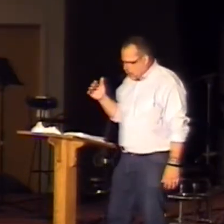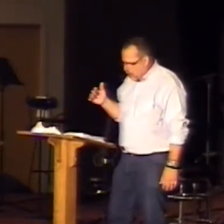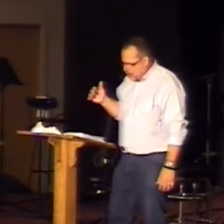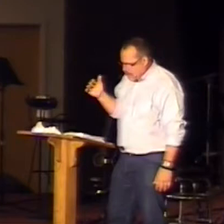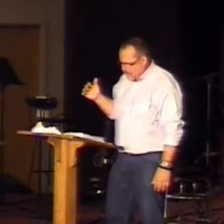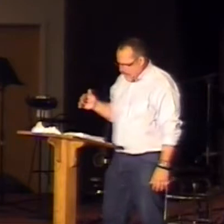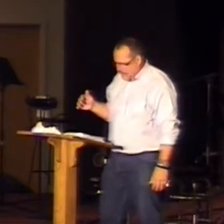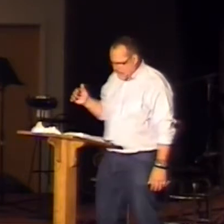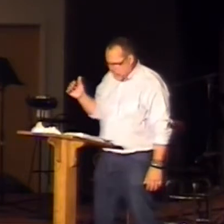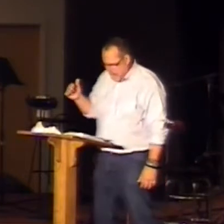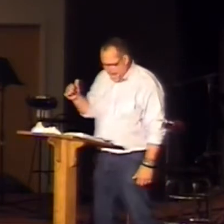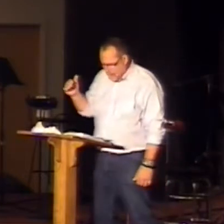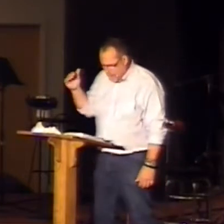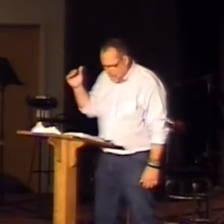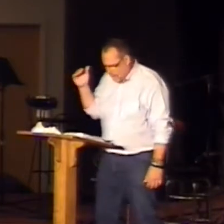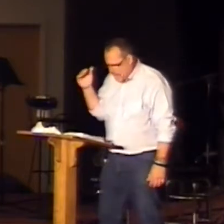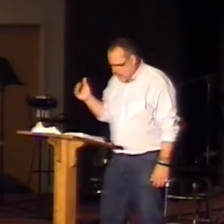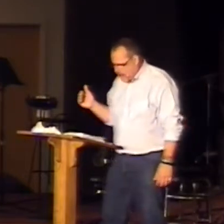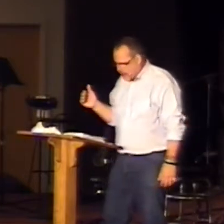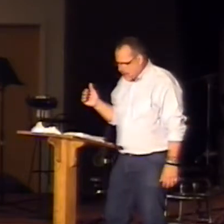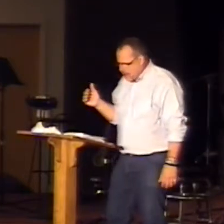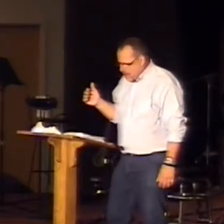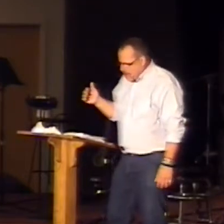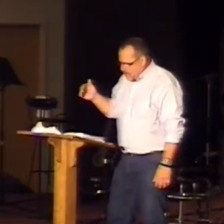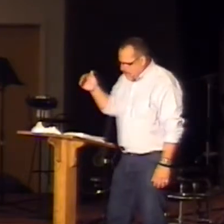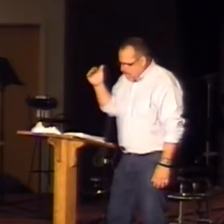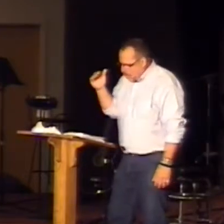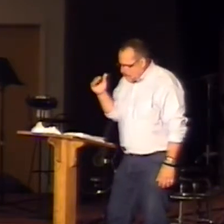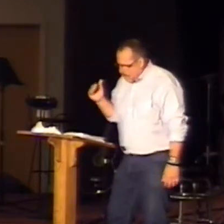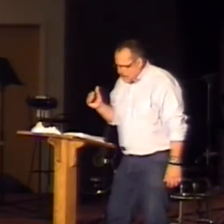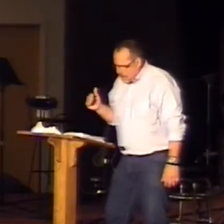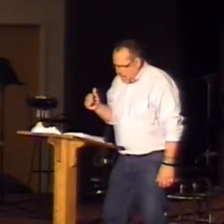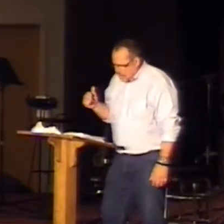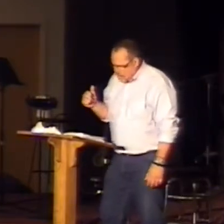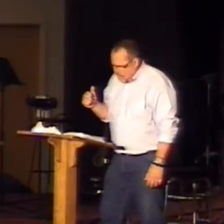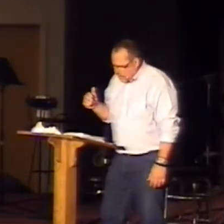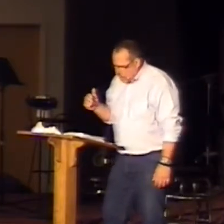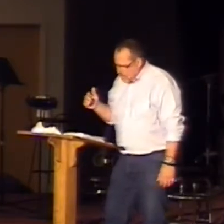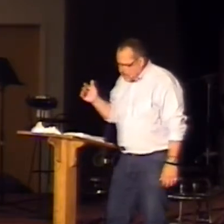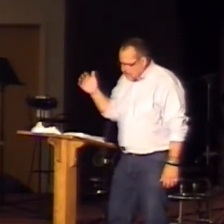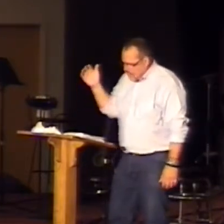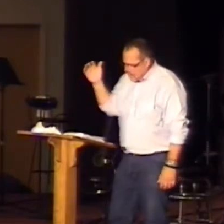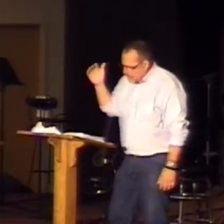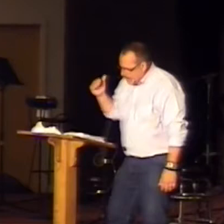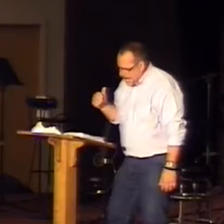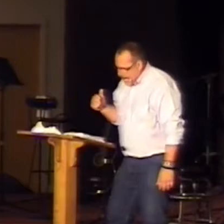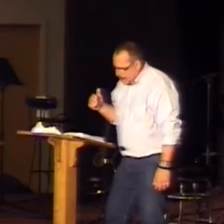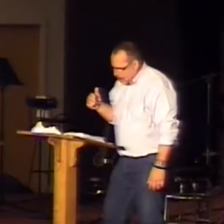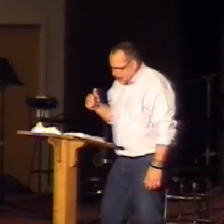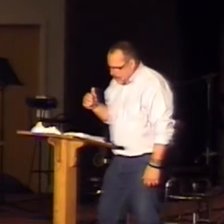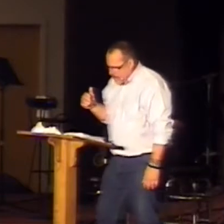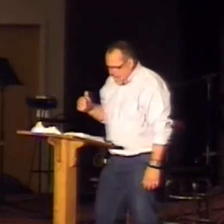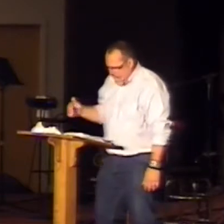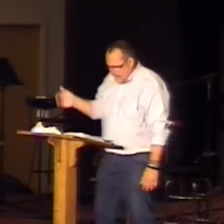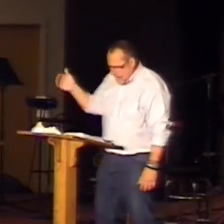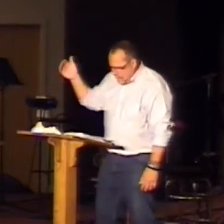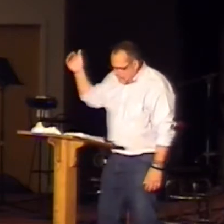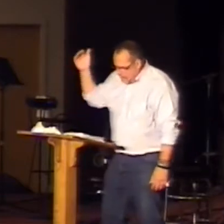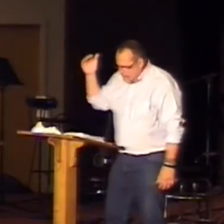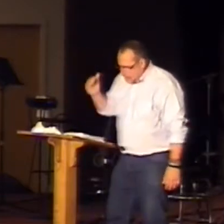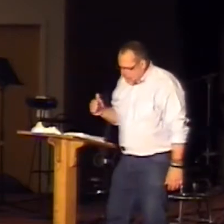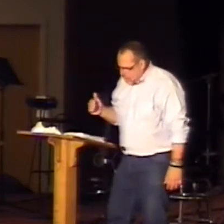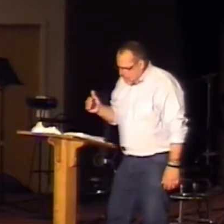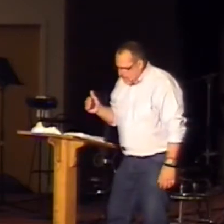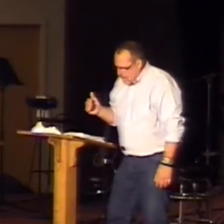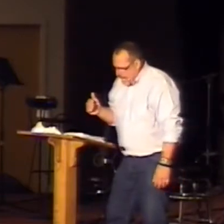earth according to their families went out of the ark. Then Noah built an altar to the Lord, and he took every clean animal and of every